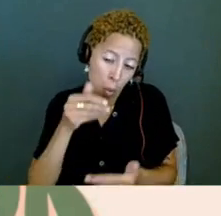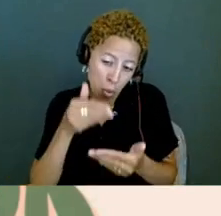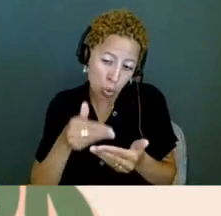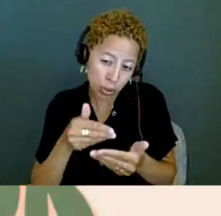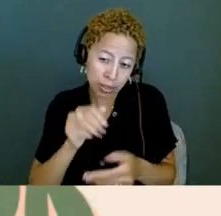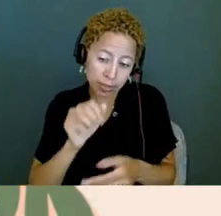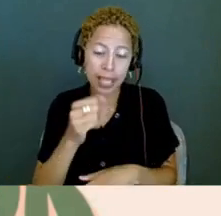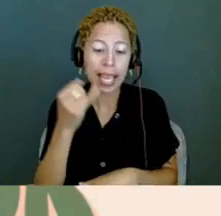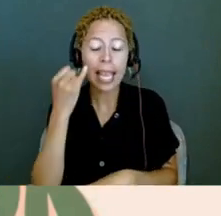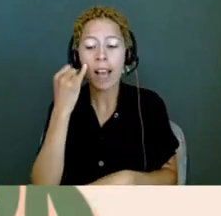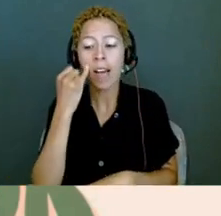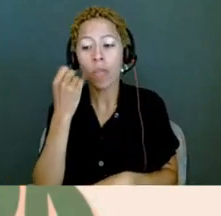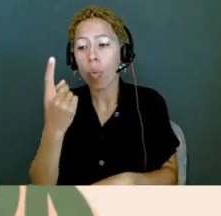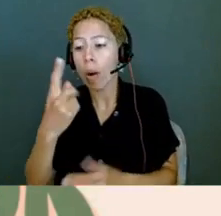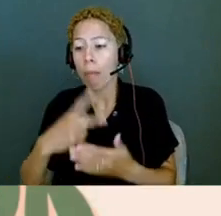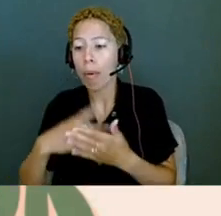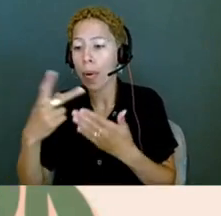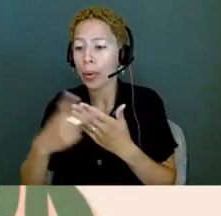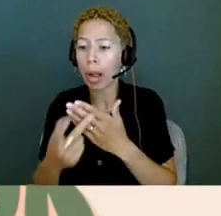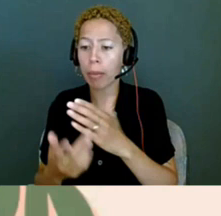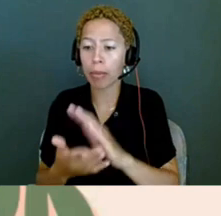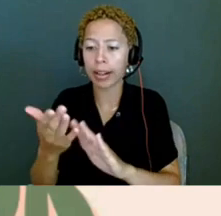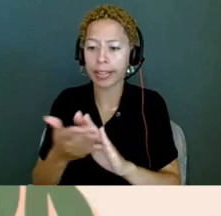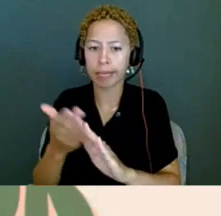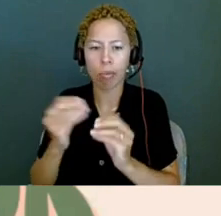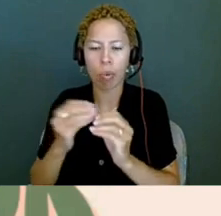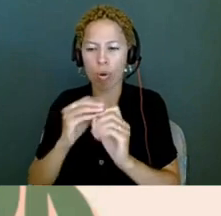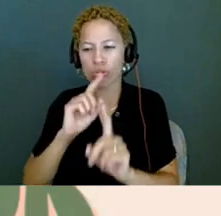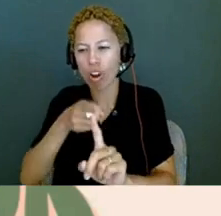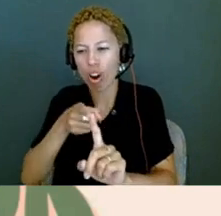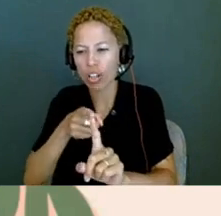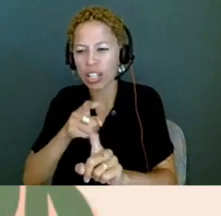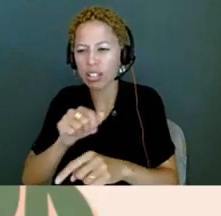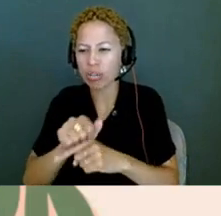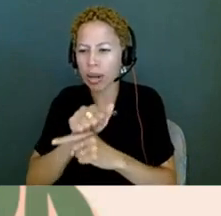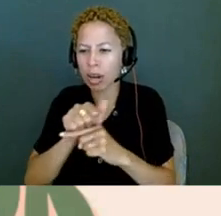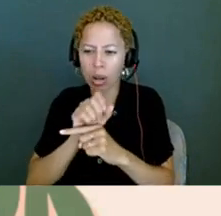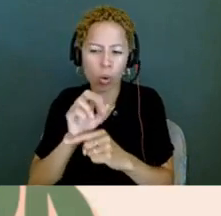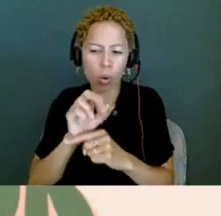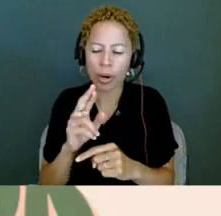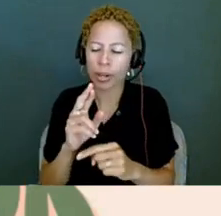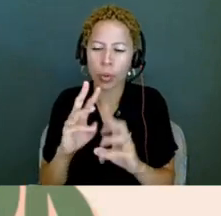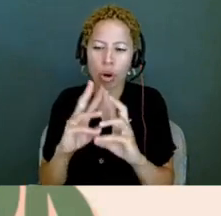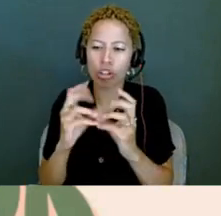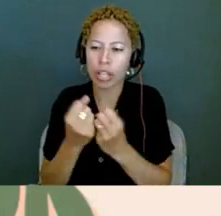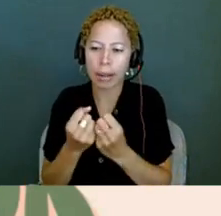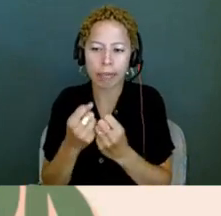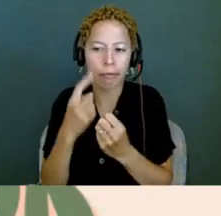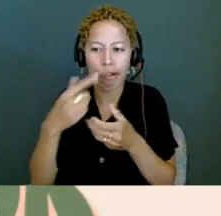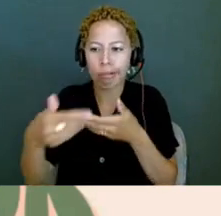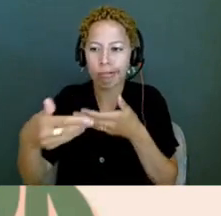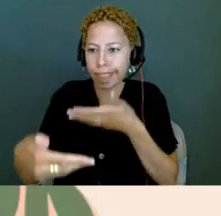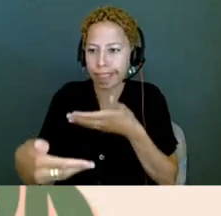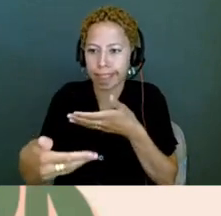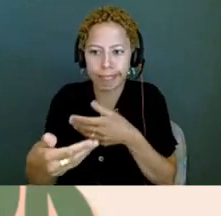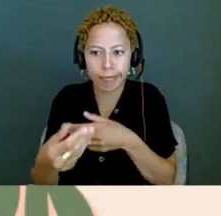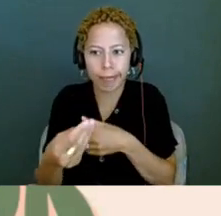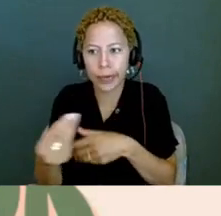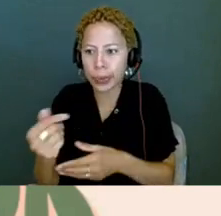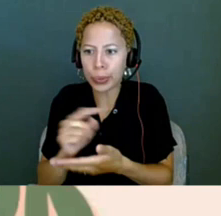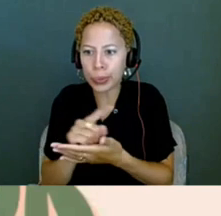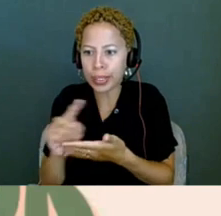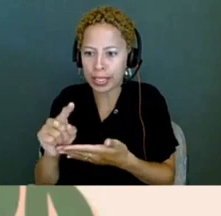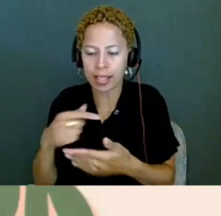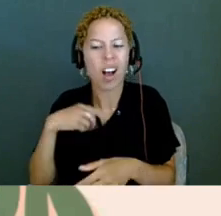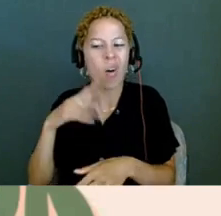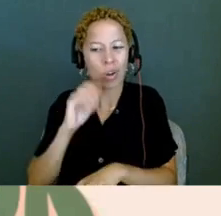a program, like a targeted training or some sort of workshop that lasts X amount of weeks, I will create